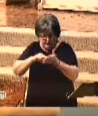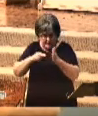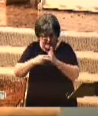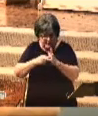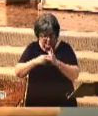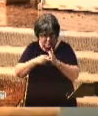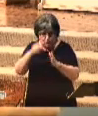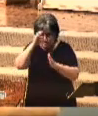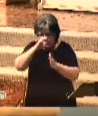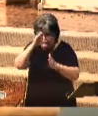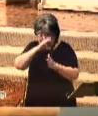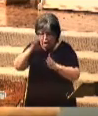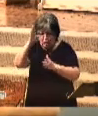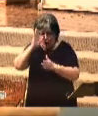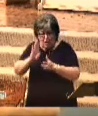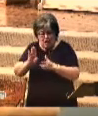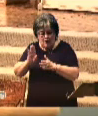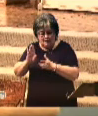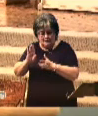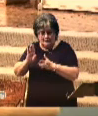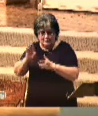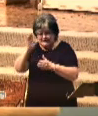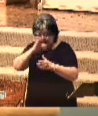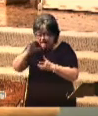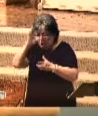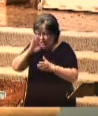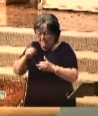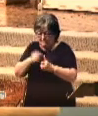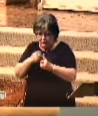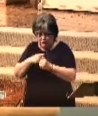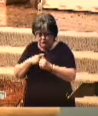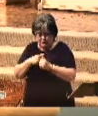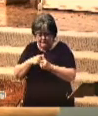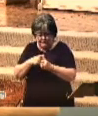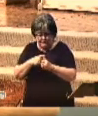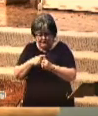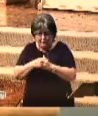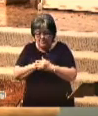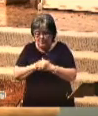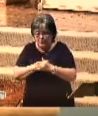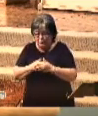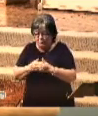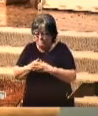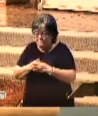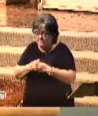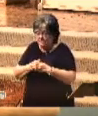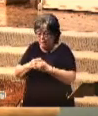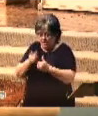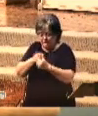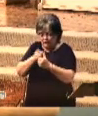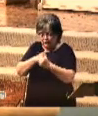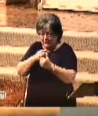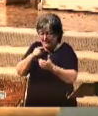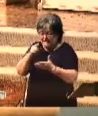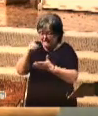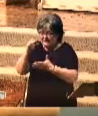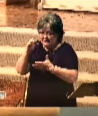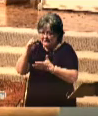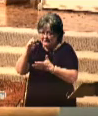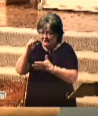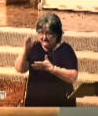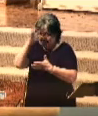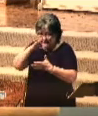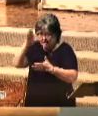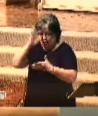to seek God and to seek God first. I encourage you to jot down these three little statements. The first one is, seek God on the